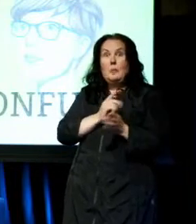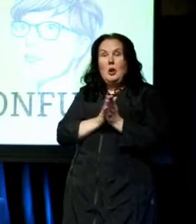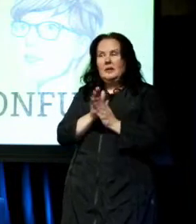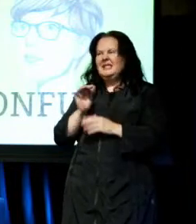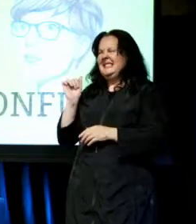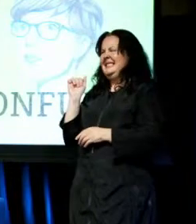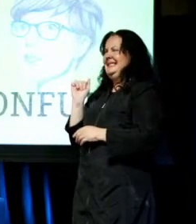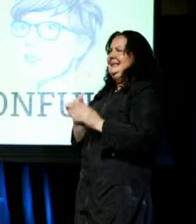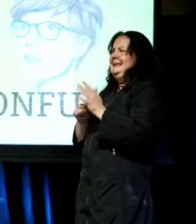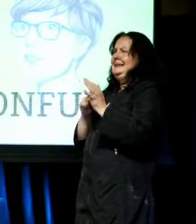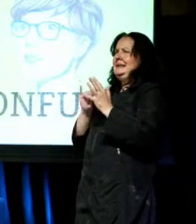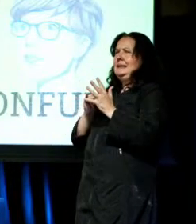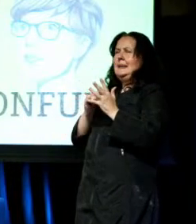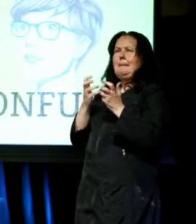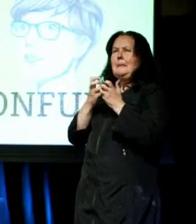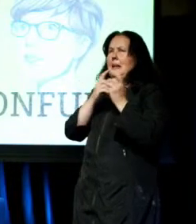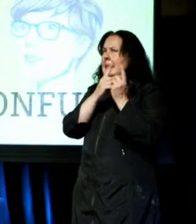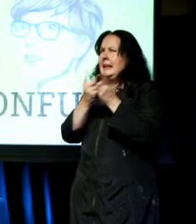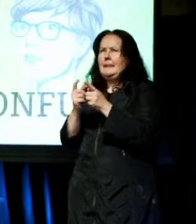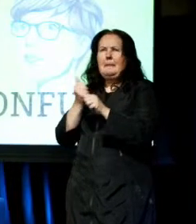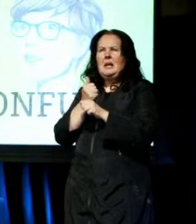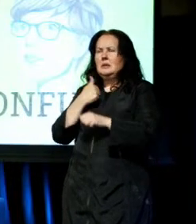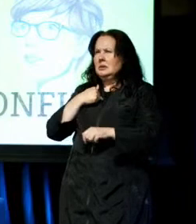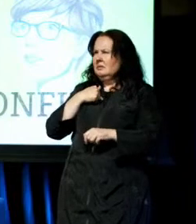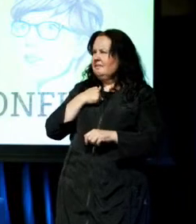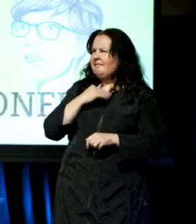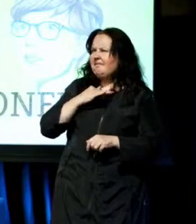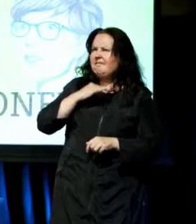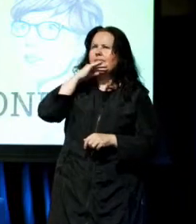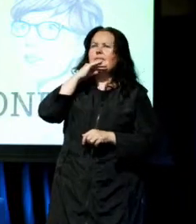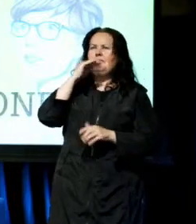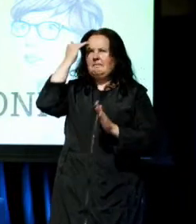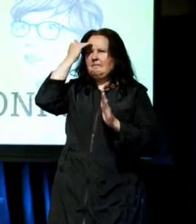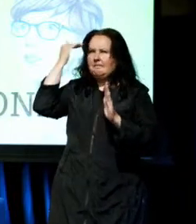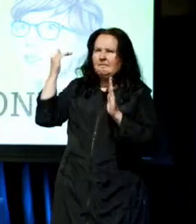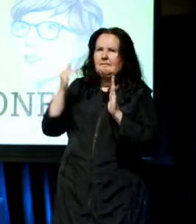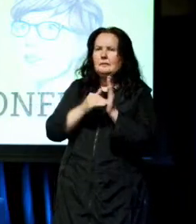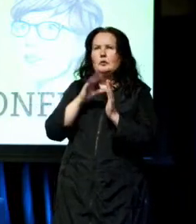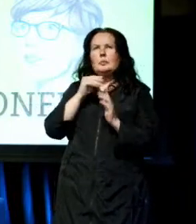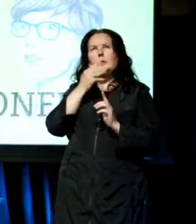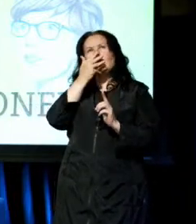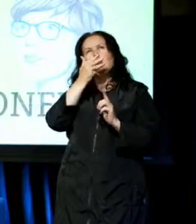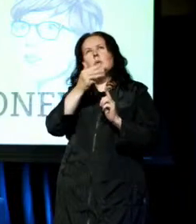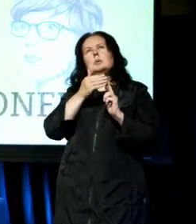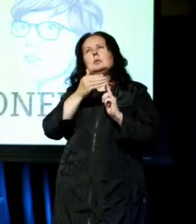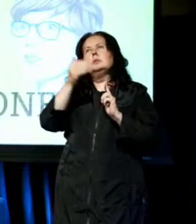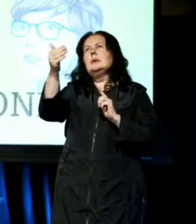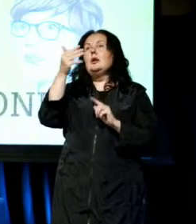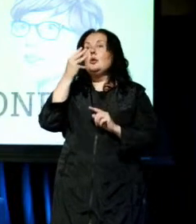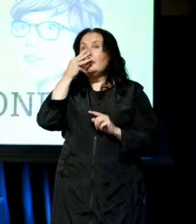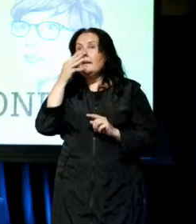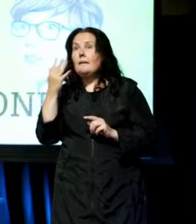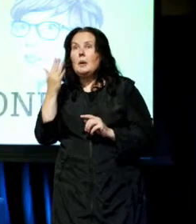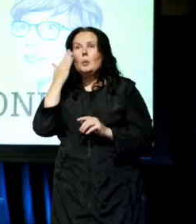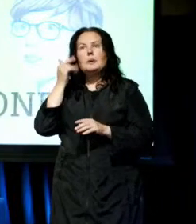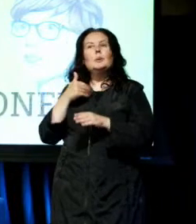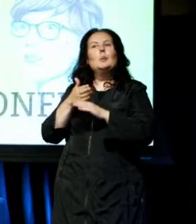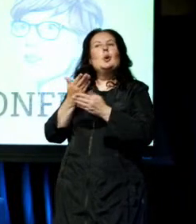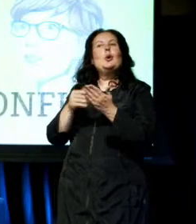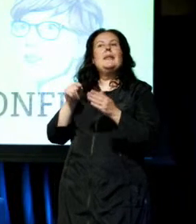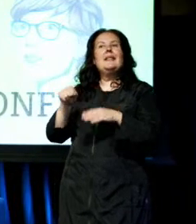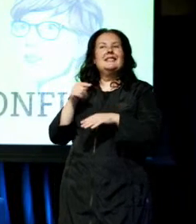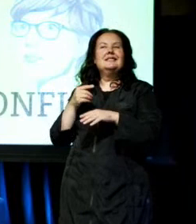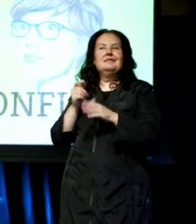like a very long time, you know, I'd built up a lot of resentment from the age of 9 to the age of, you know, 35, I think I was when I was working on it. So it was still